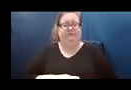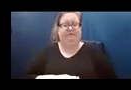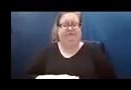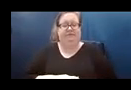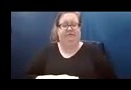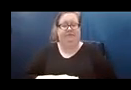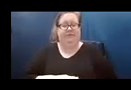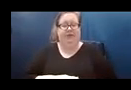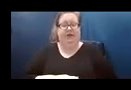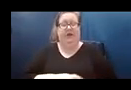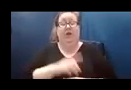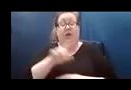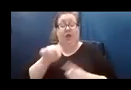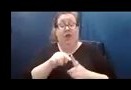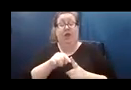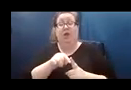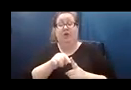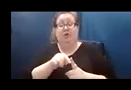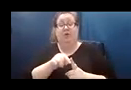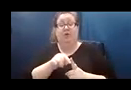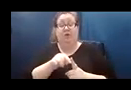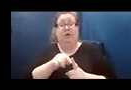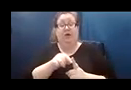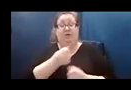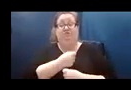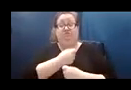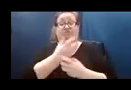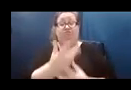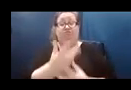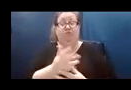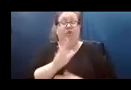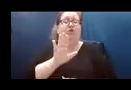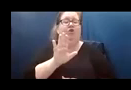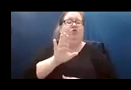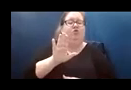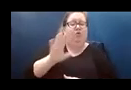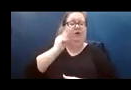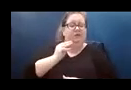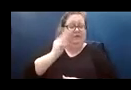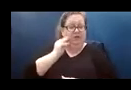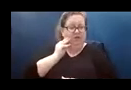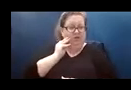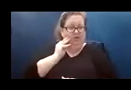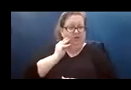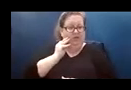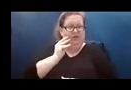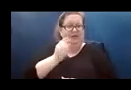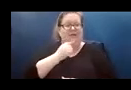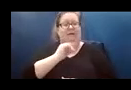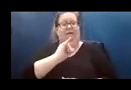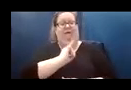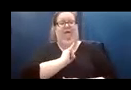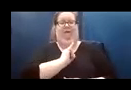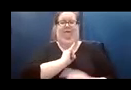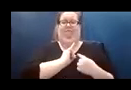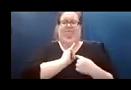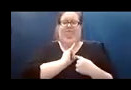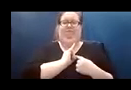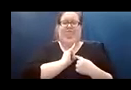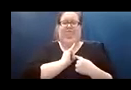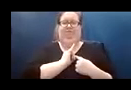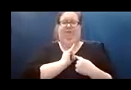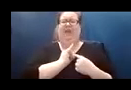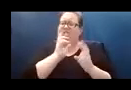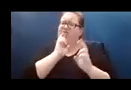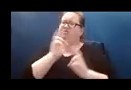And when you do speak, speak from your own experience, use I statements, and just be respectful of everyone here